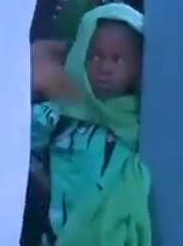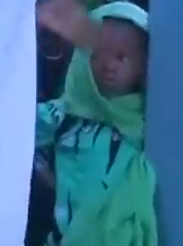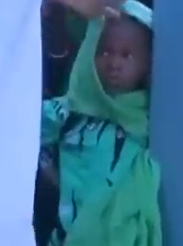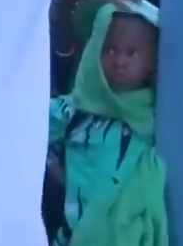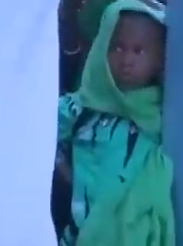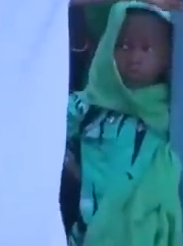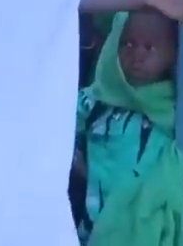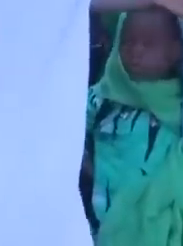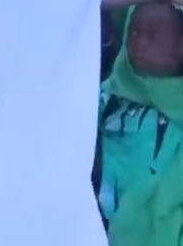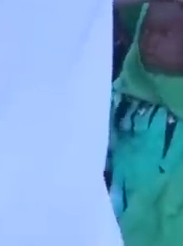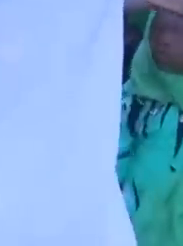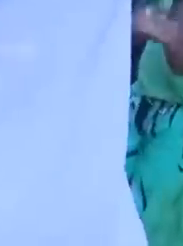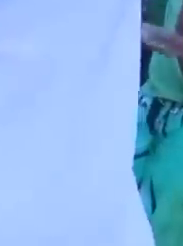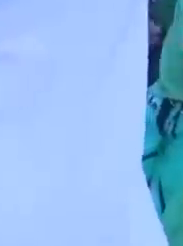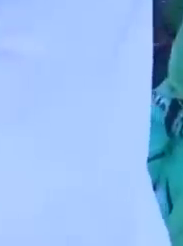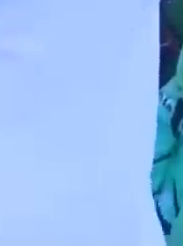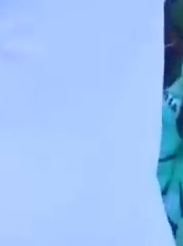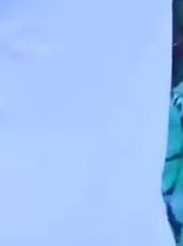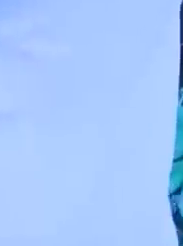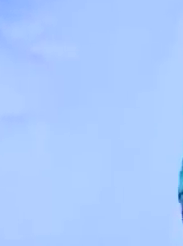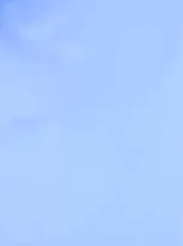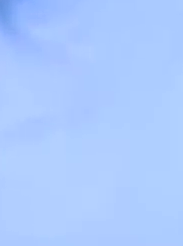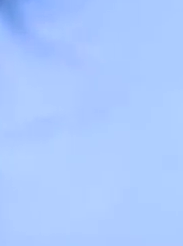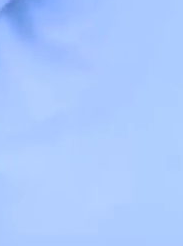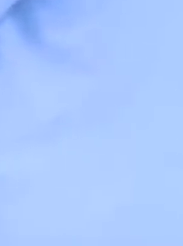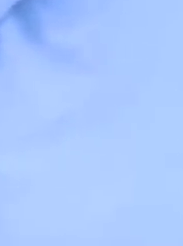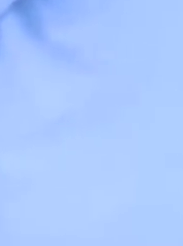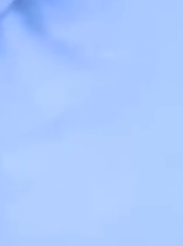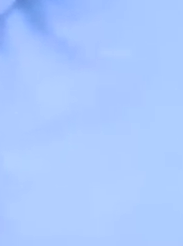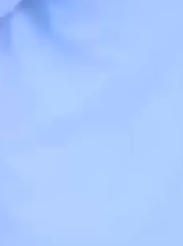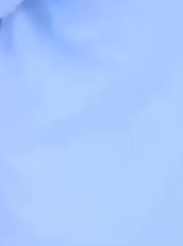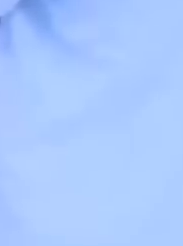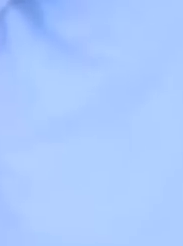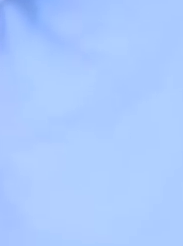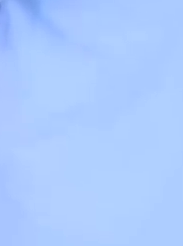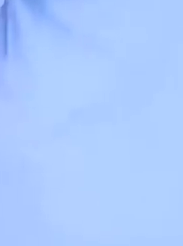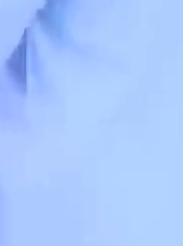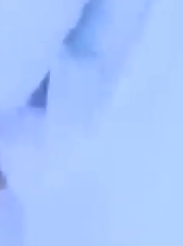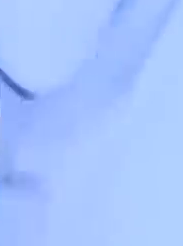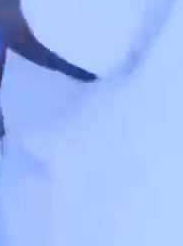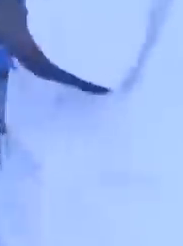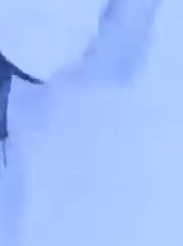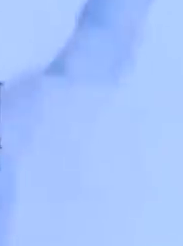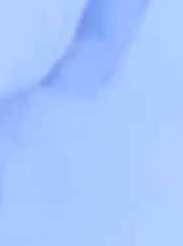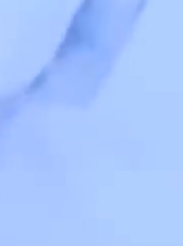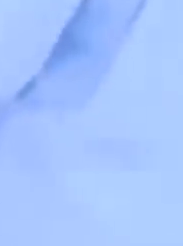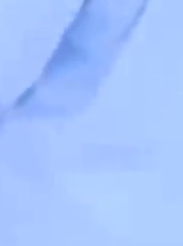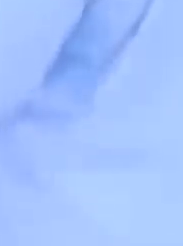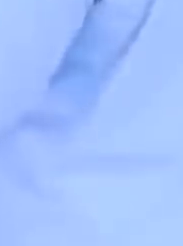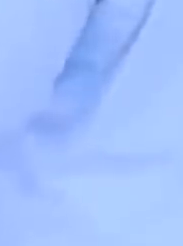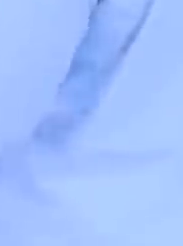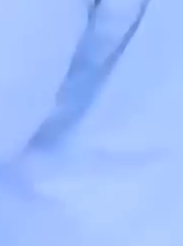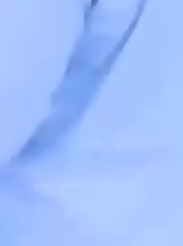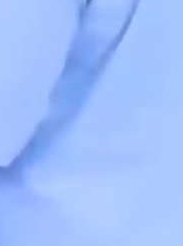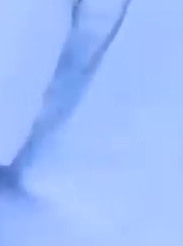India, the lawyer, the person in your house. Oh, go to India, I say, yes, what's your business? Oh, point the power. Oh,